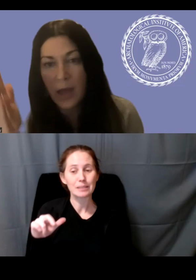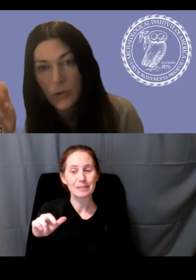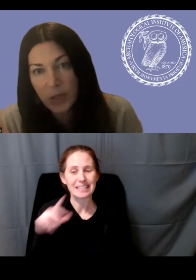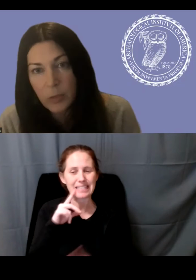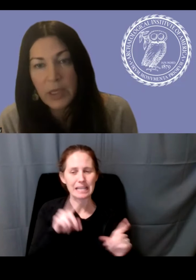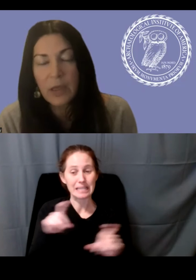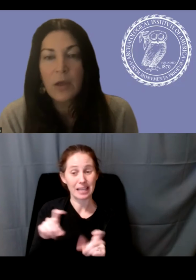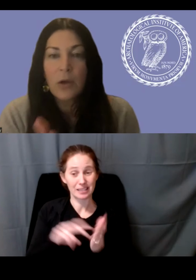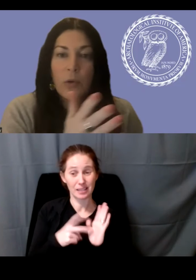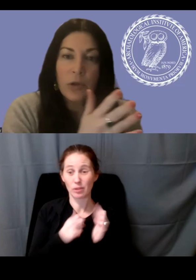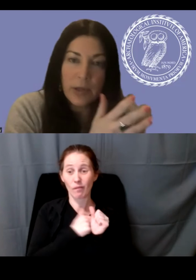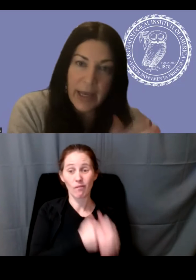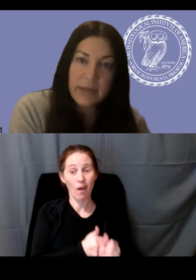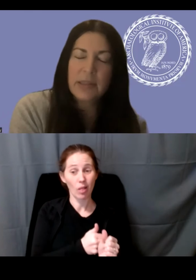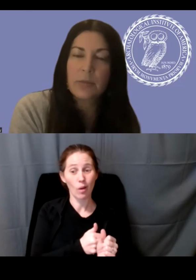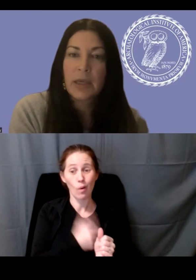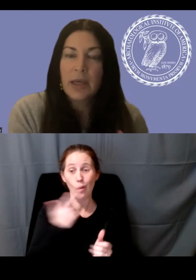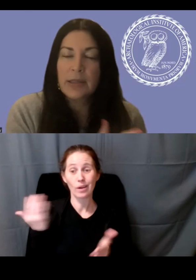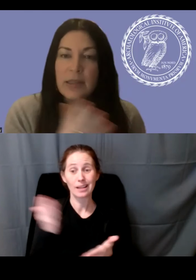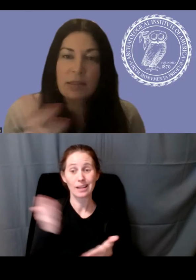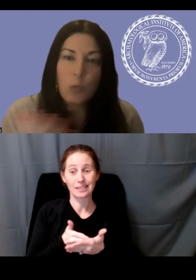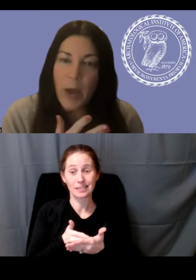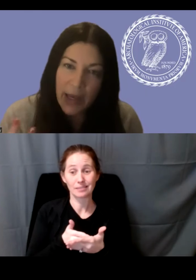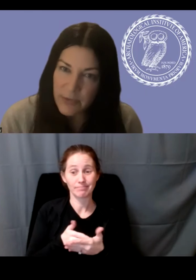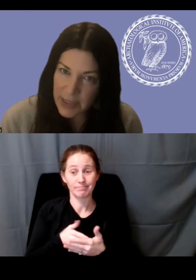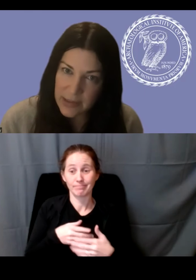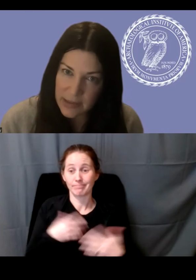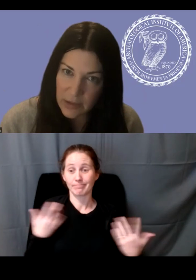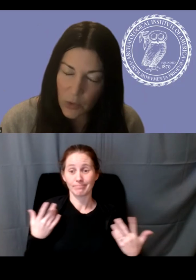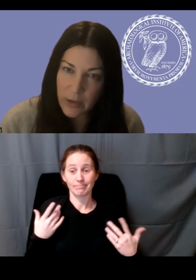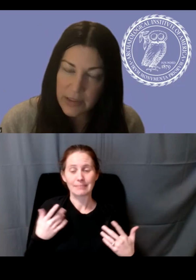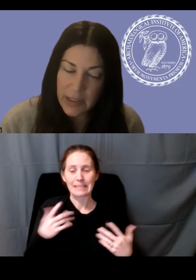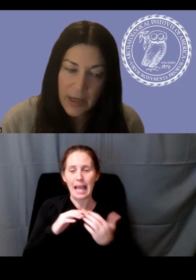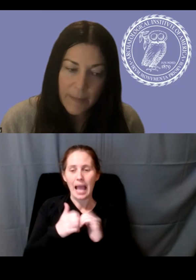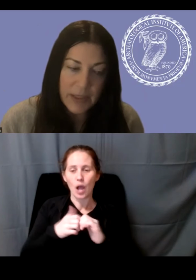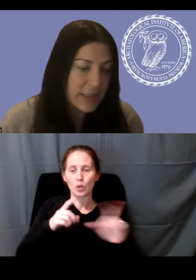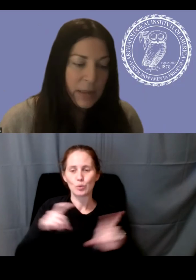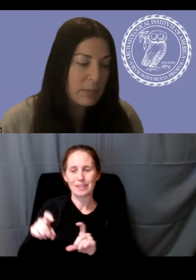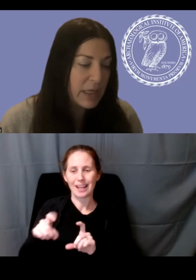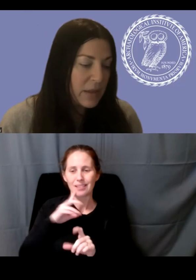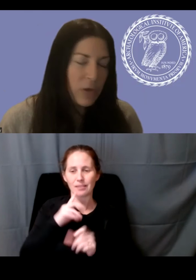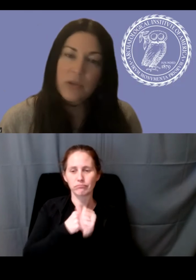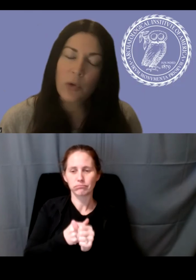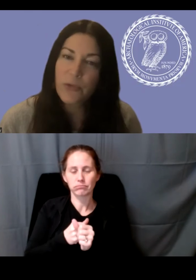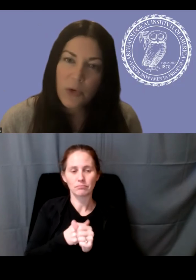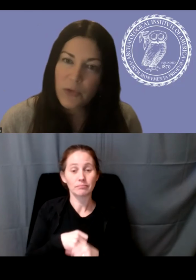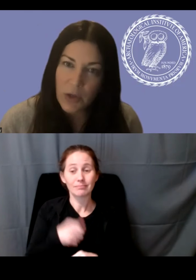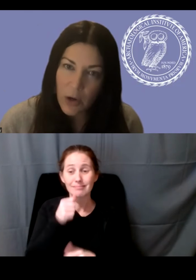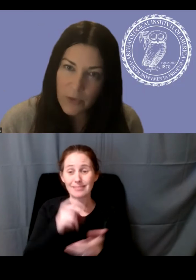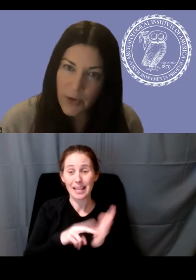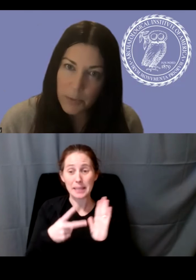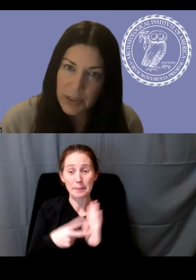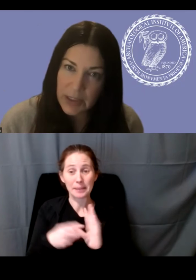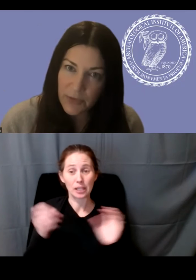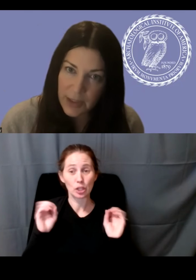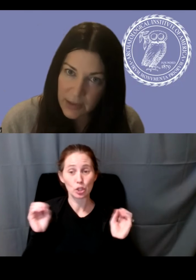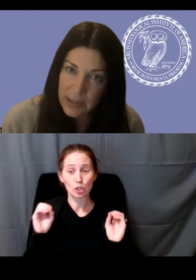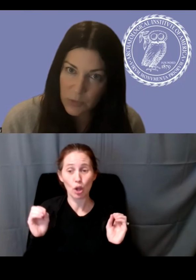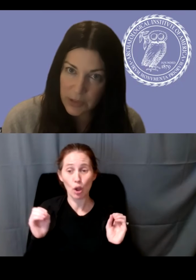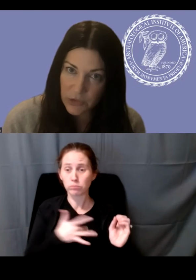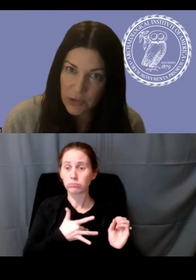You're either with me or you're against me. It's a way of testing loyalty. That doesn't mean there's no fervent, heartfelt